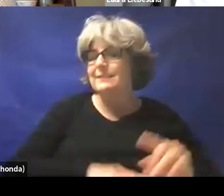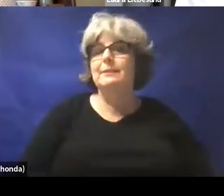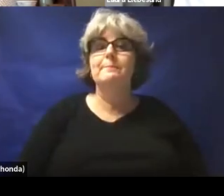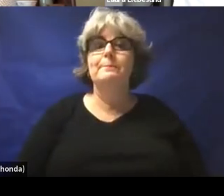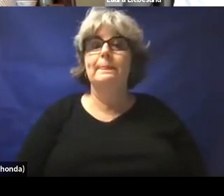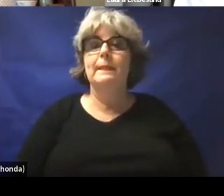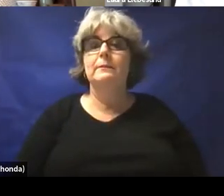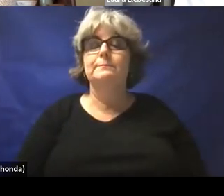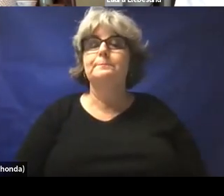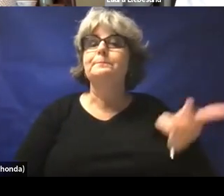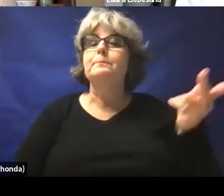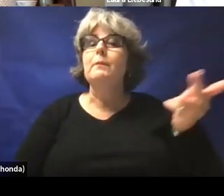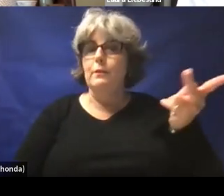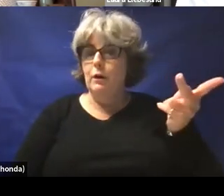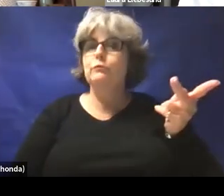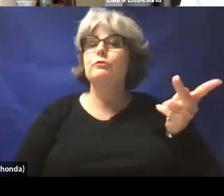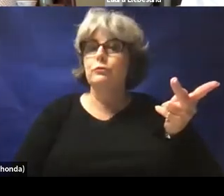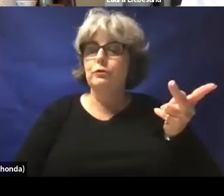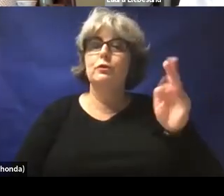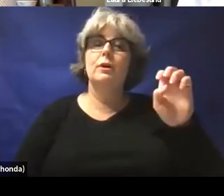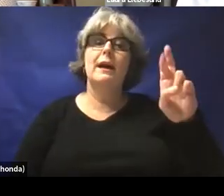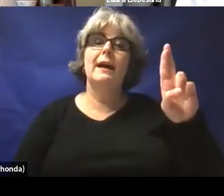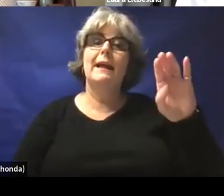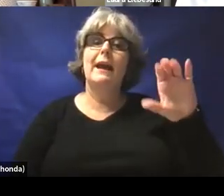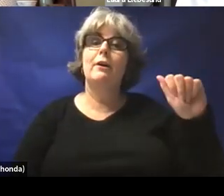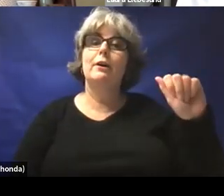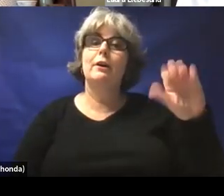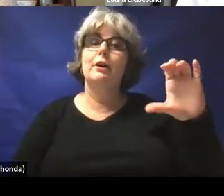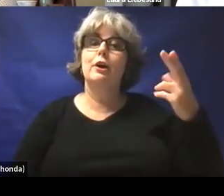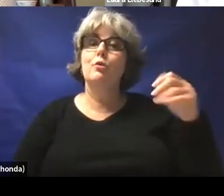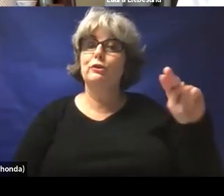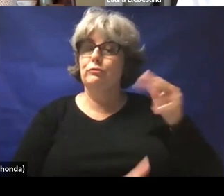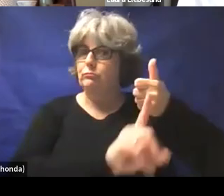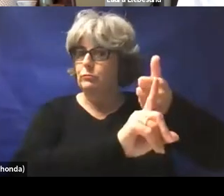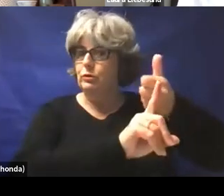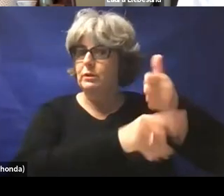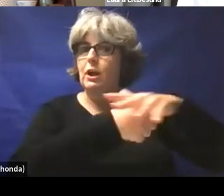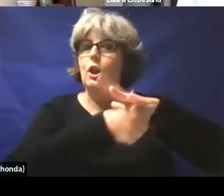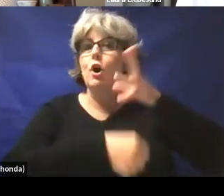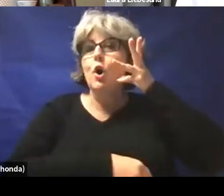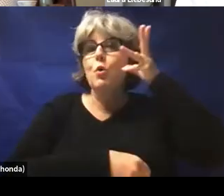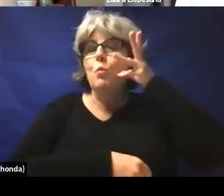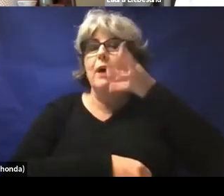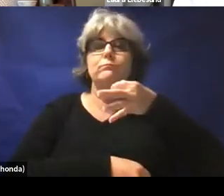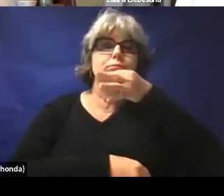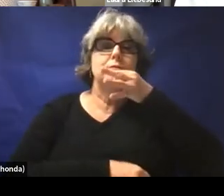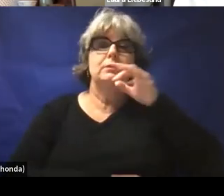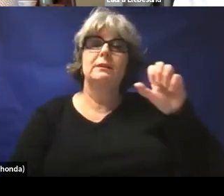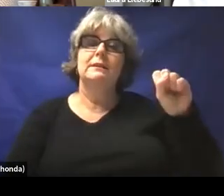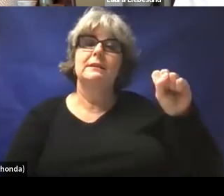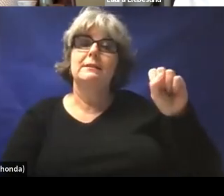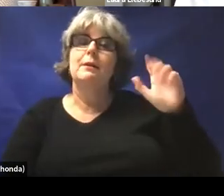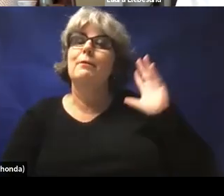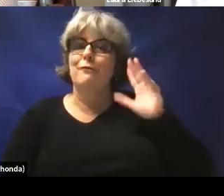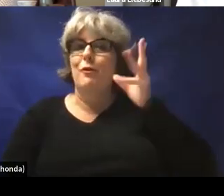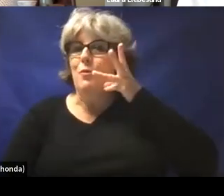Capri Robinson and Erica Christian, who is a local wine sommelier,